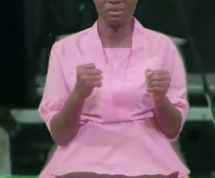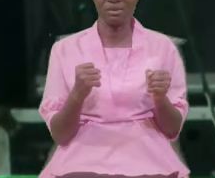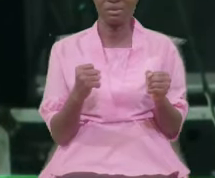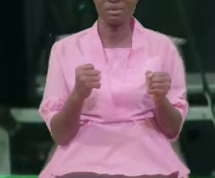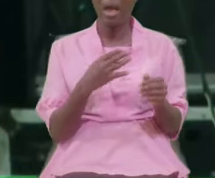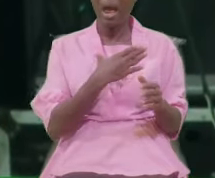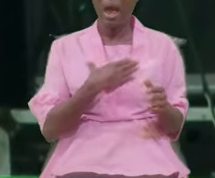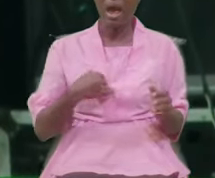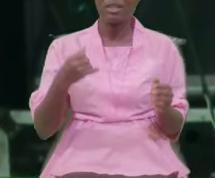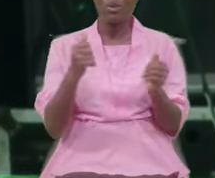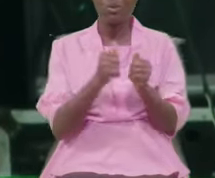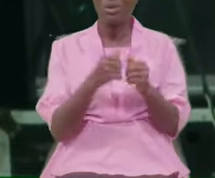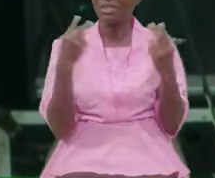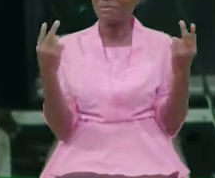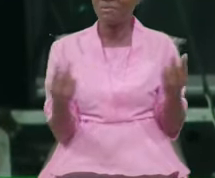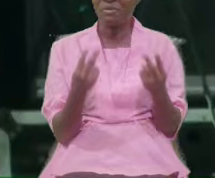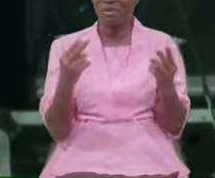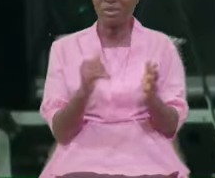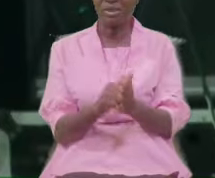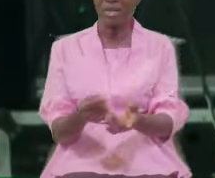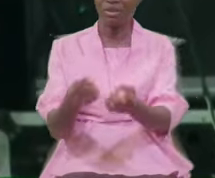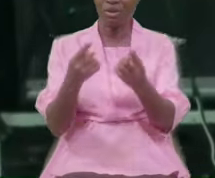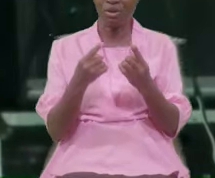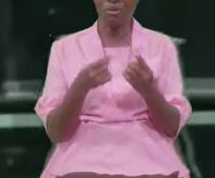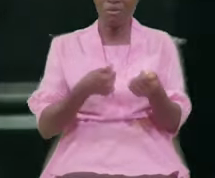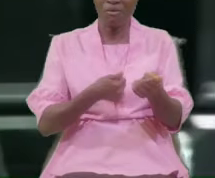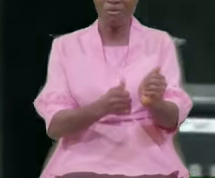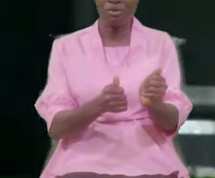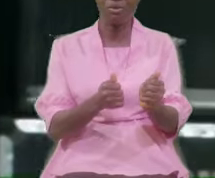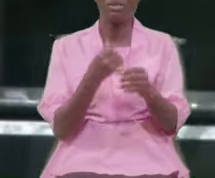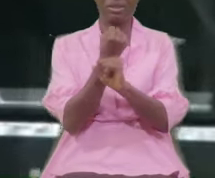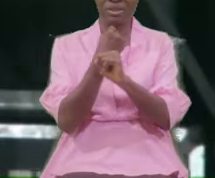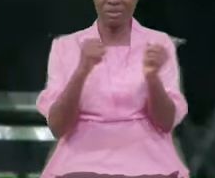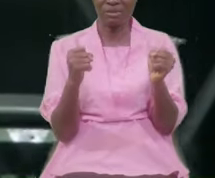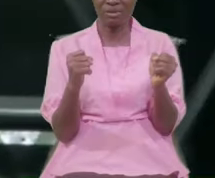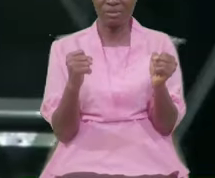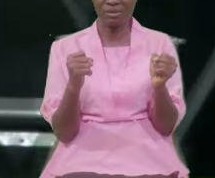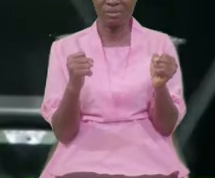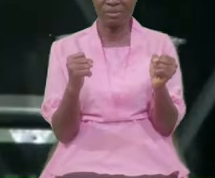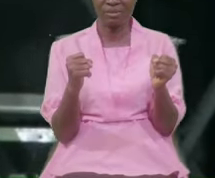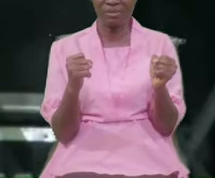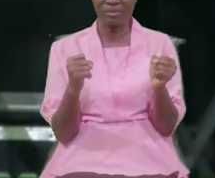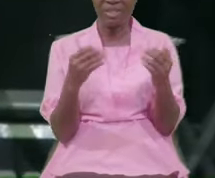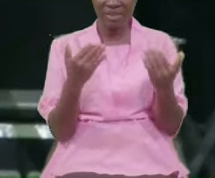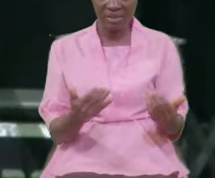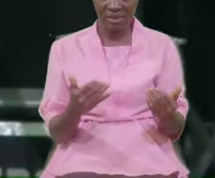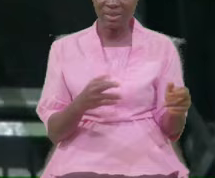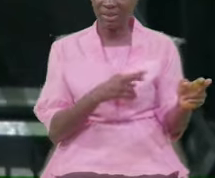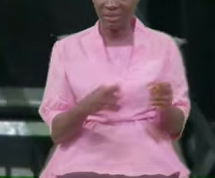victory that comes Salvation ang available for every